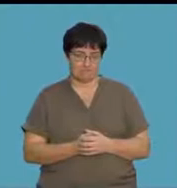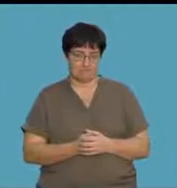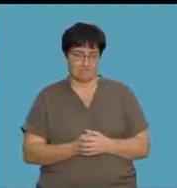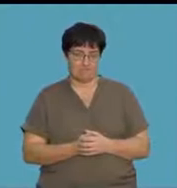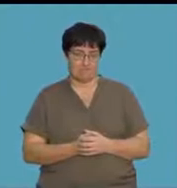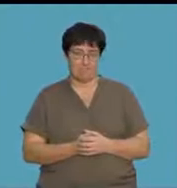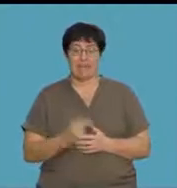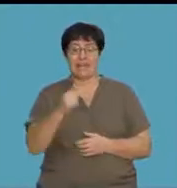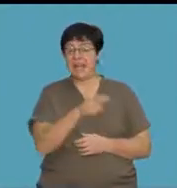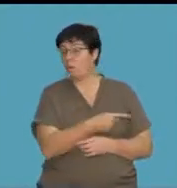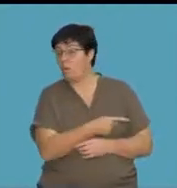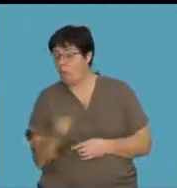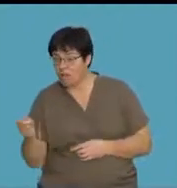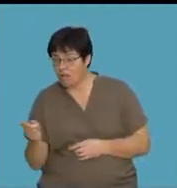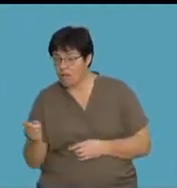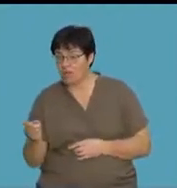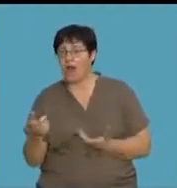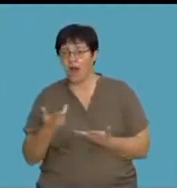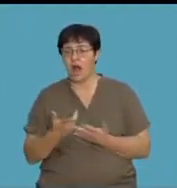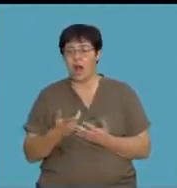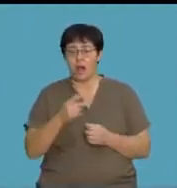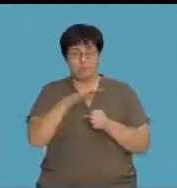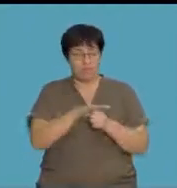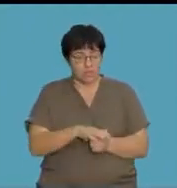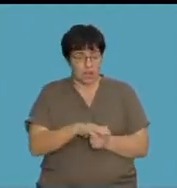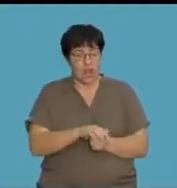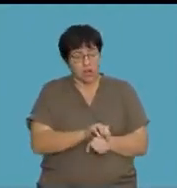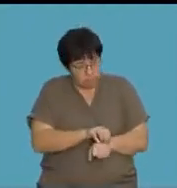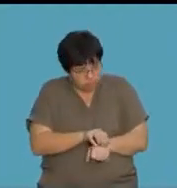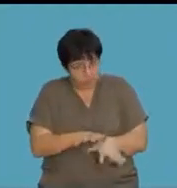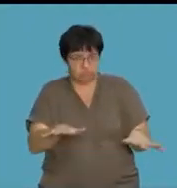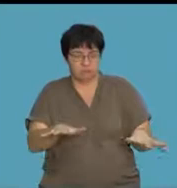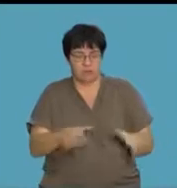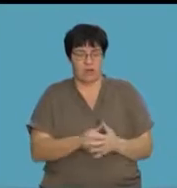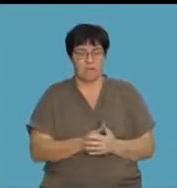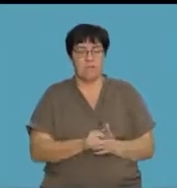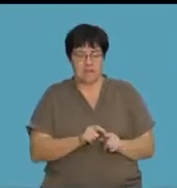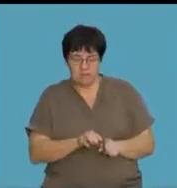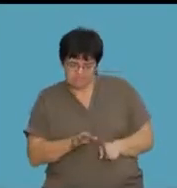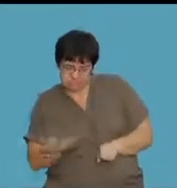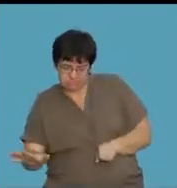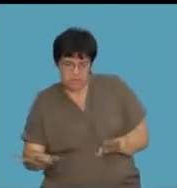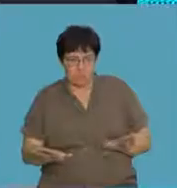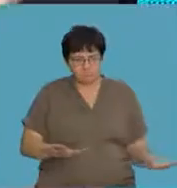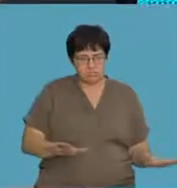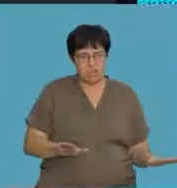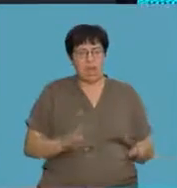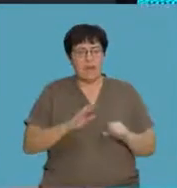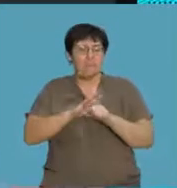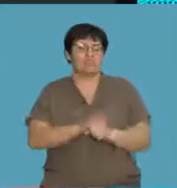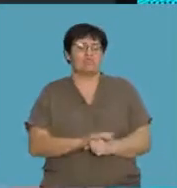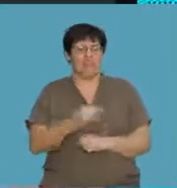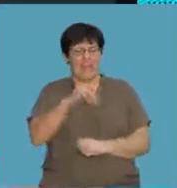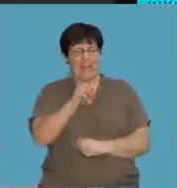now, and all gases exert pressure in all directions. We shall talk about what exactly a pressure